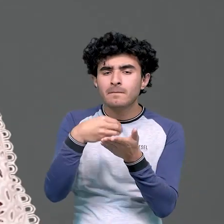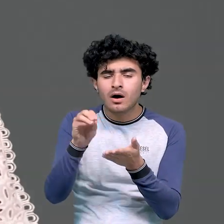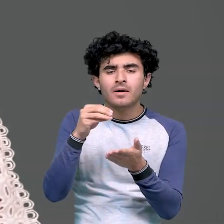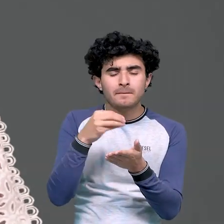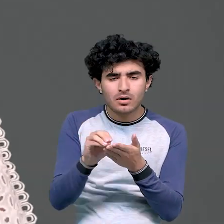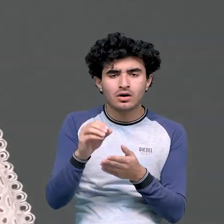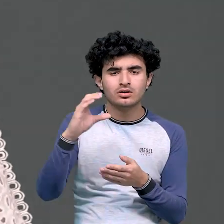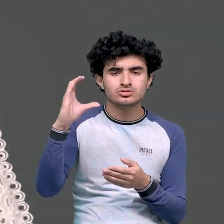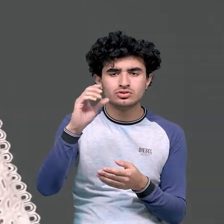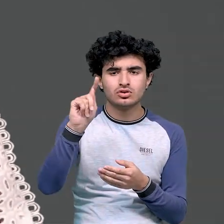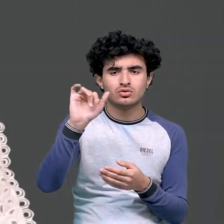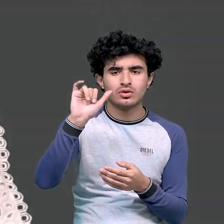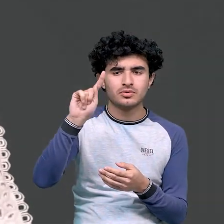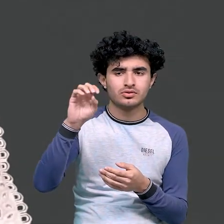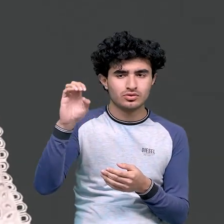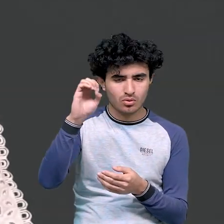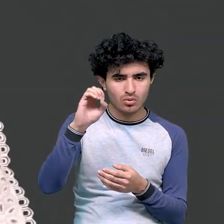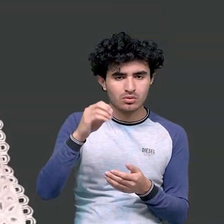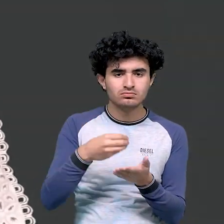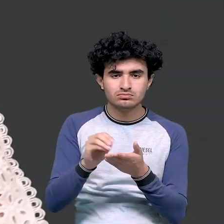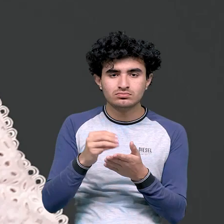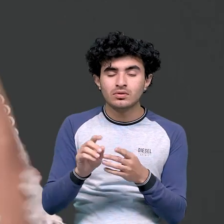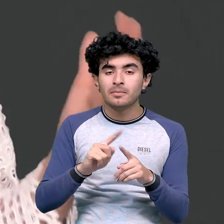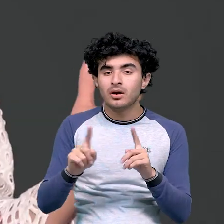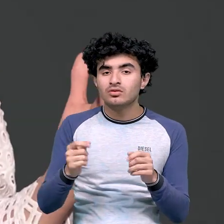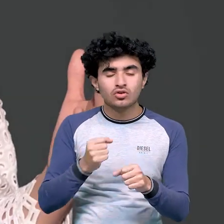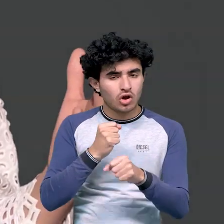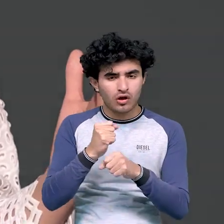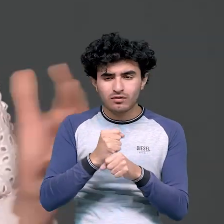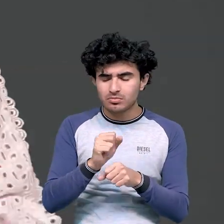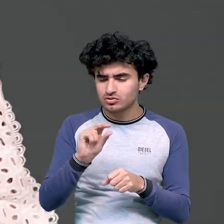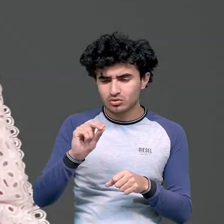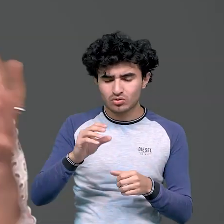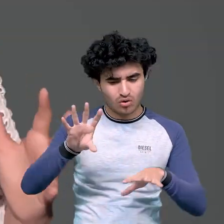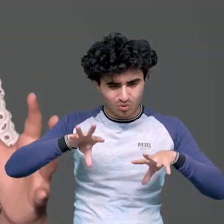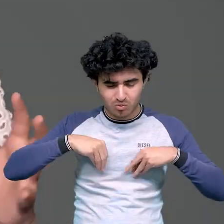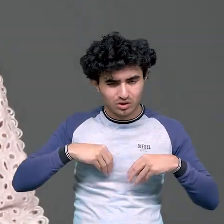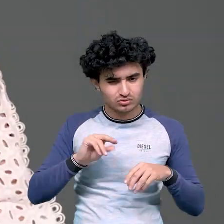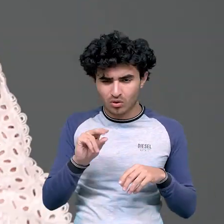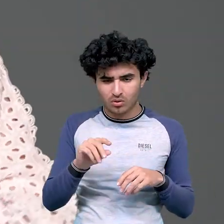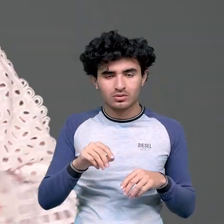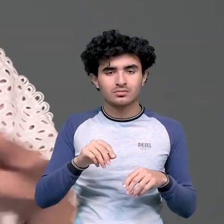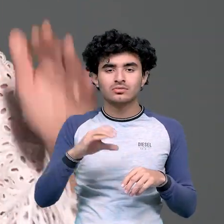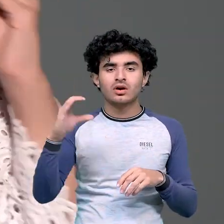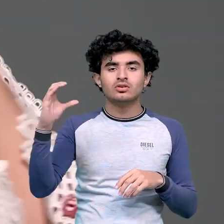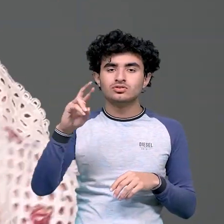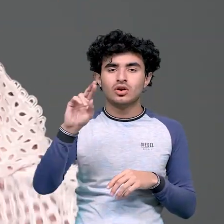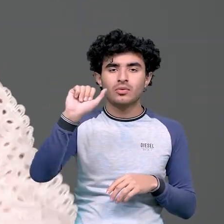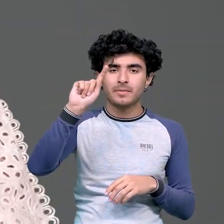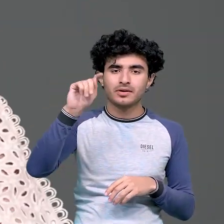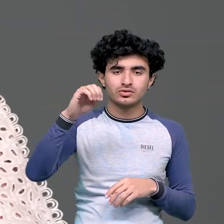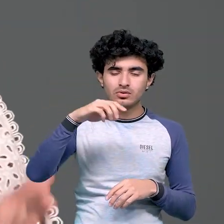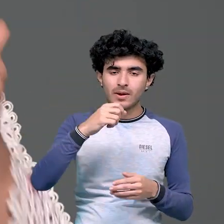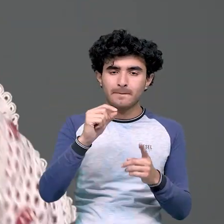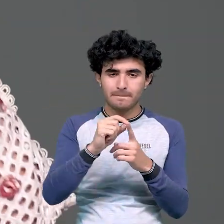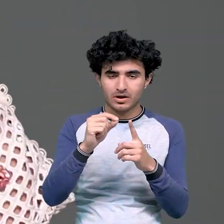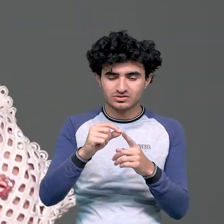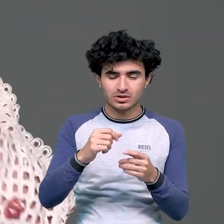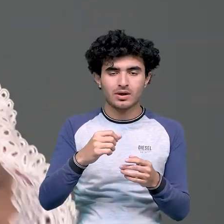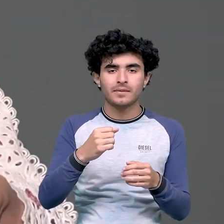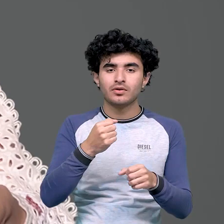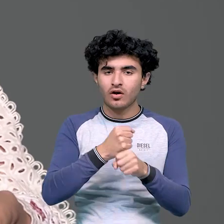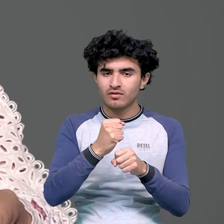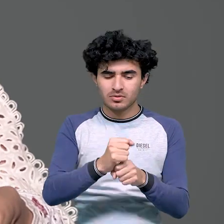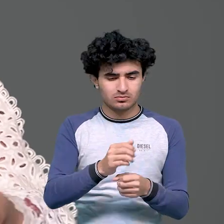trading crypto, buying crypto, selling crypto. And the government did not want to own up to it, so they kept going and banning